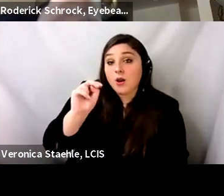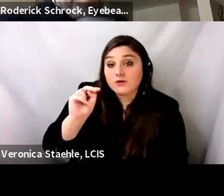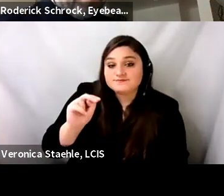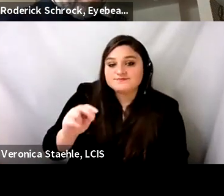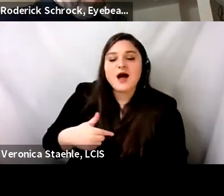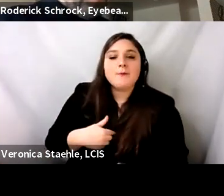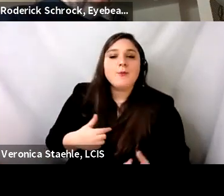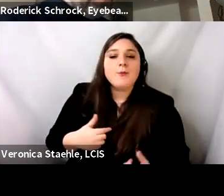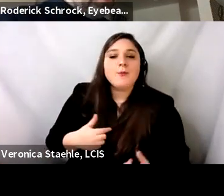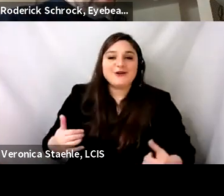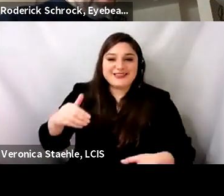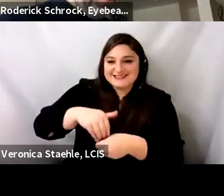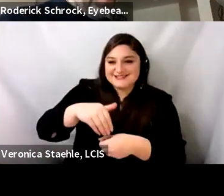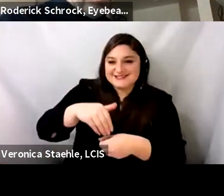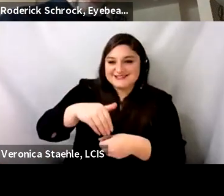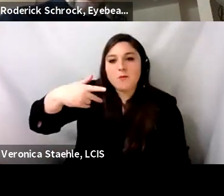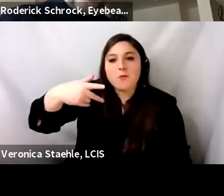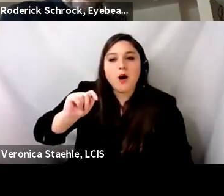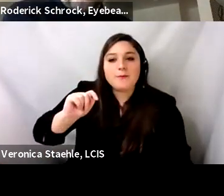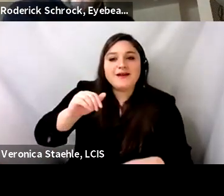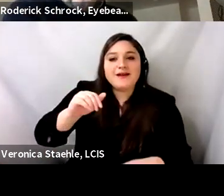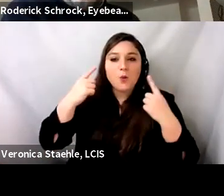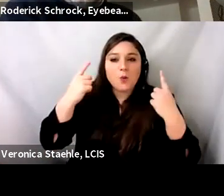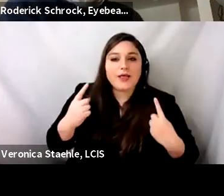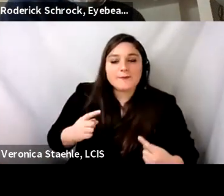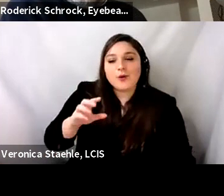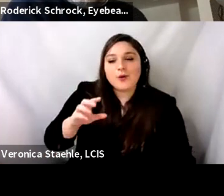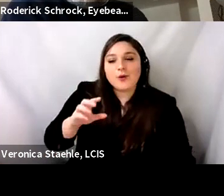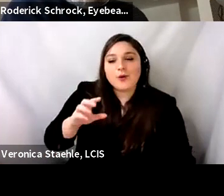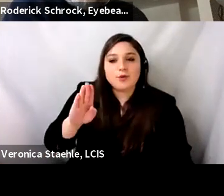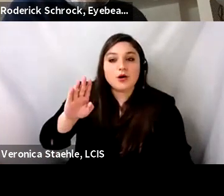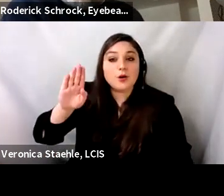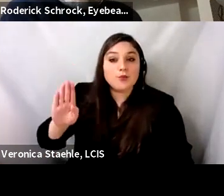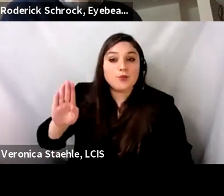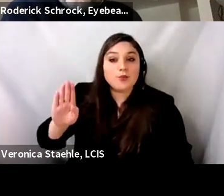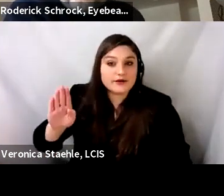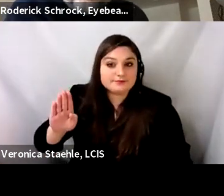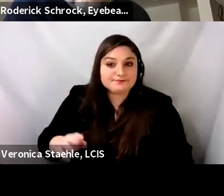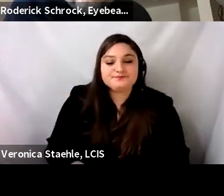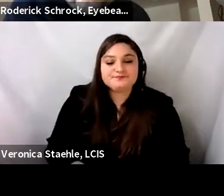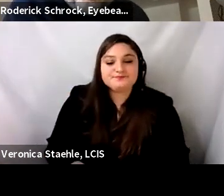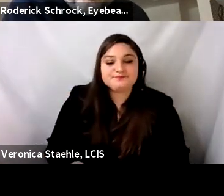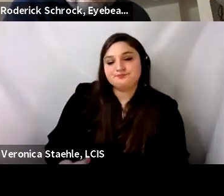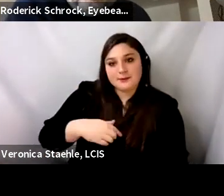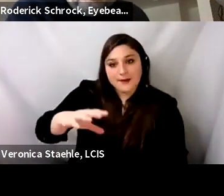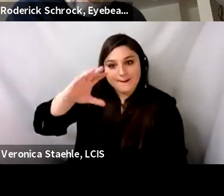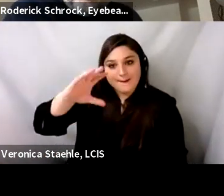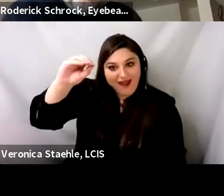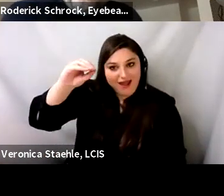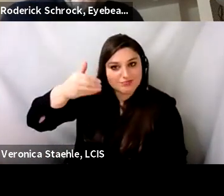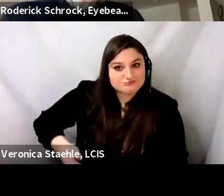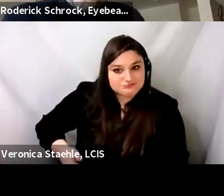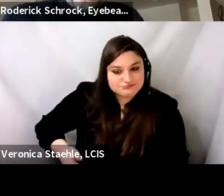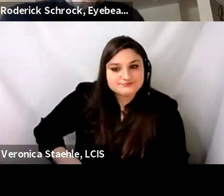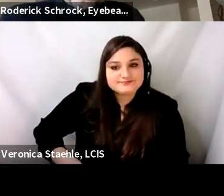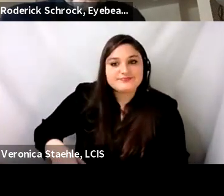apartment in Williamsburg, Brooklyn. I am a male Latino.